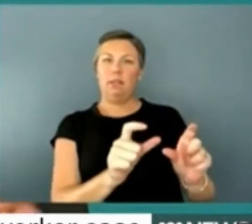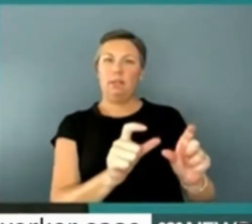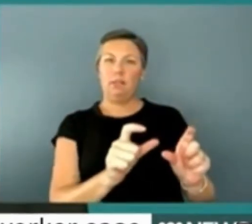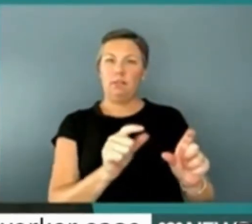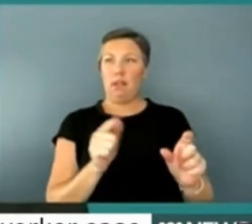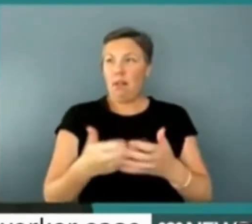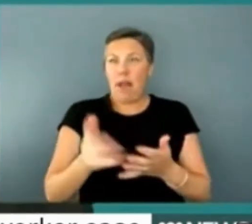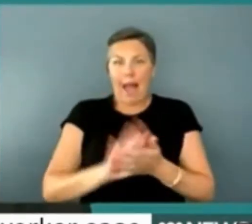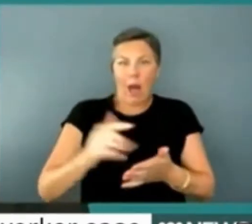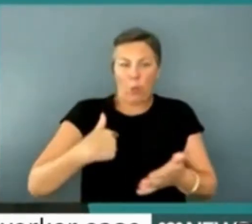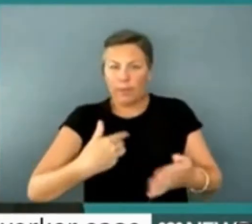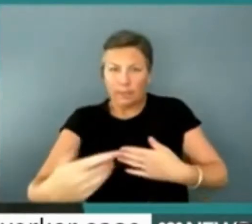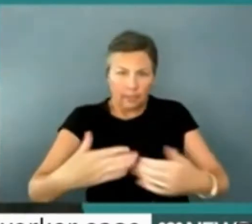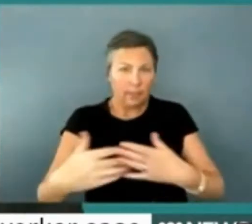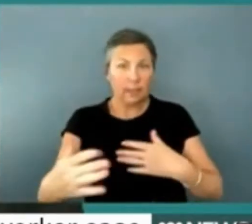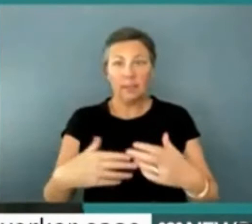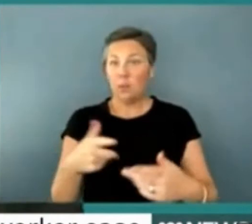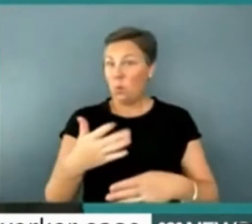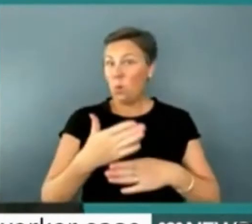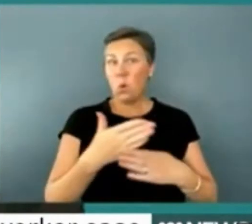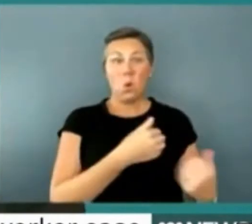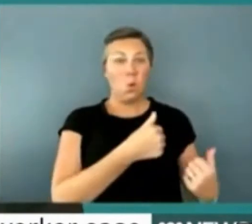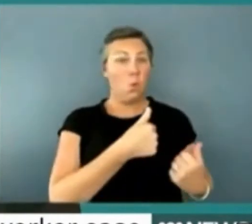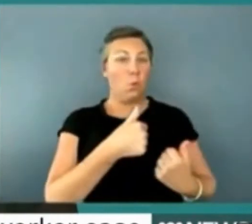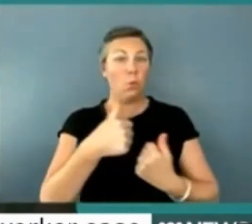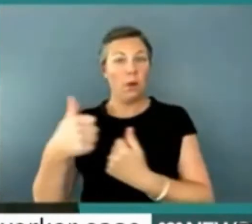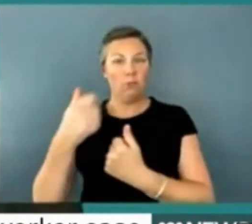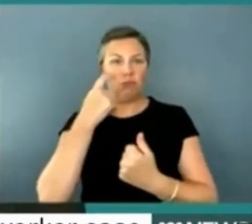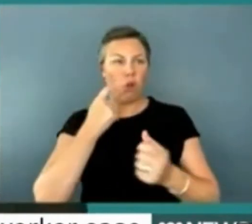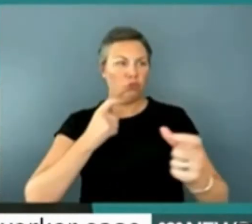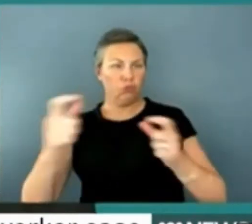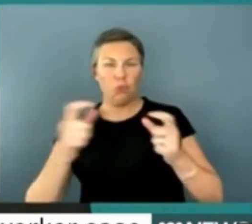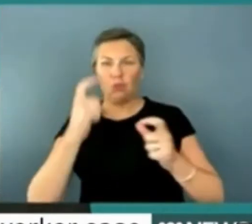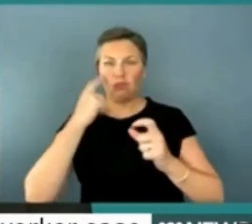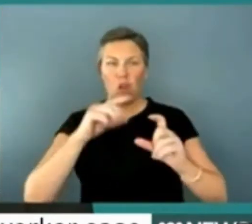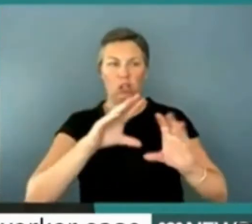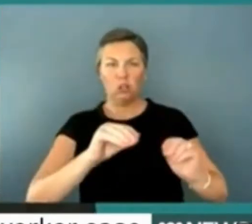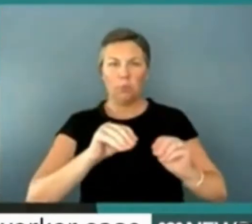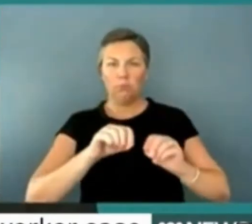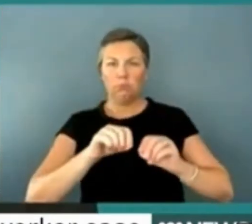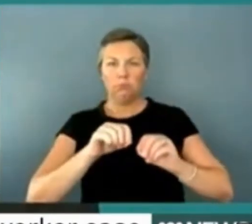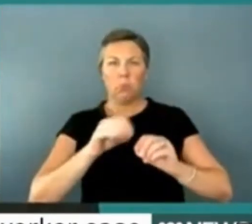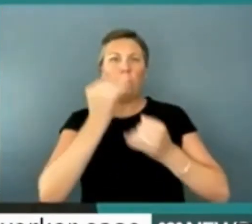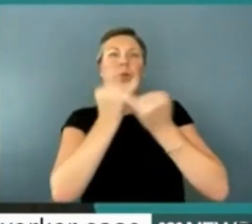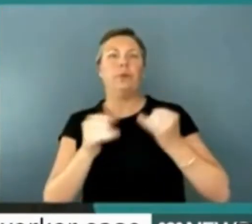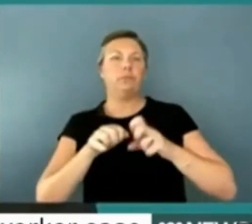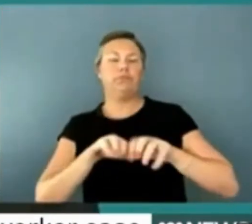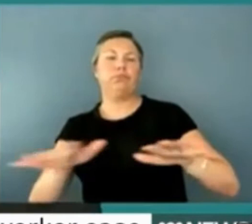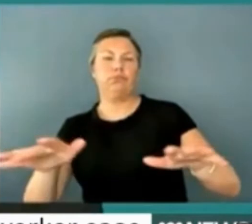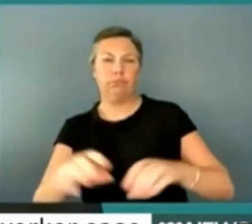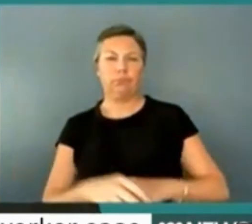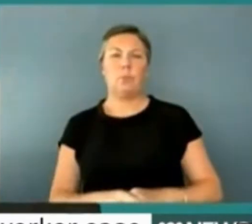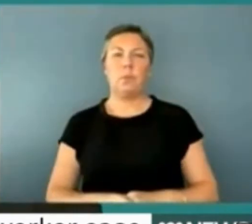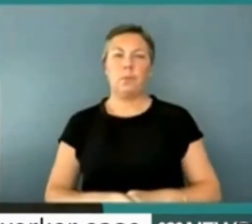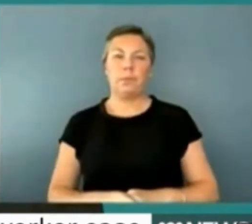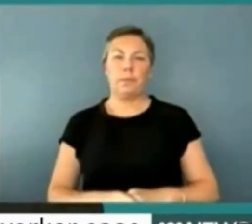effective in controlling any virus that may be coming from other parts of the world.